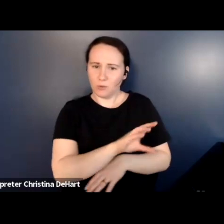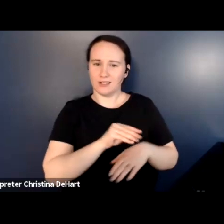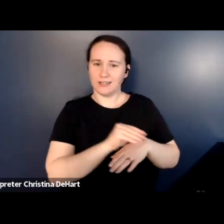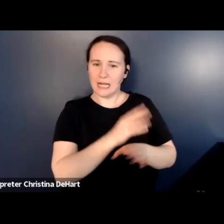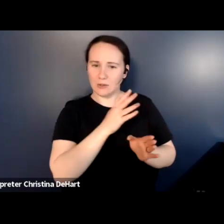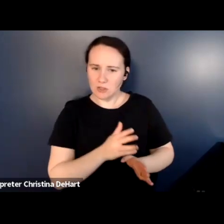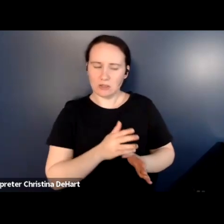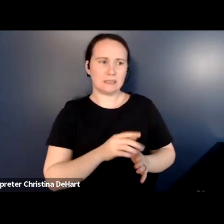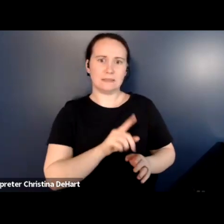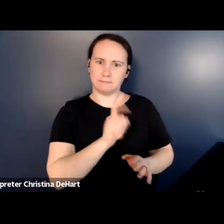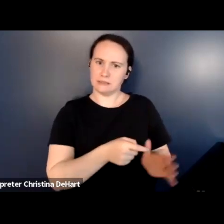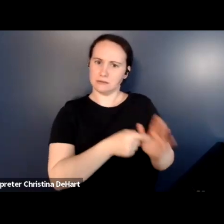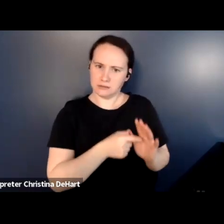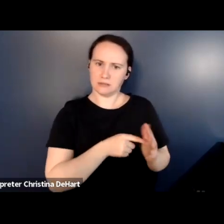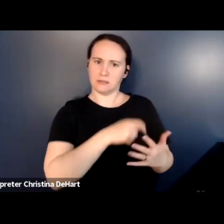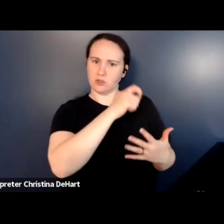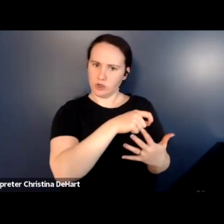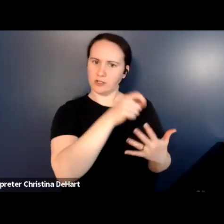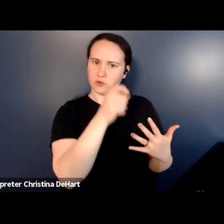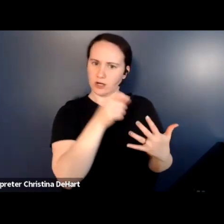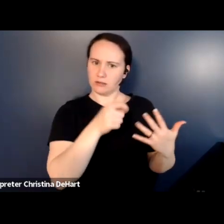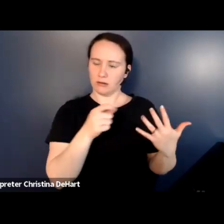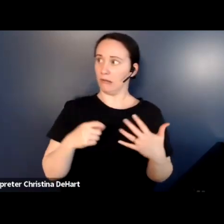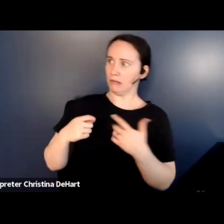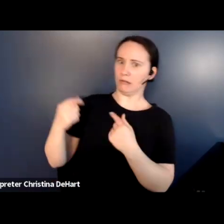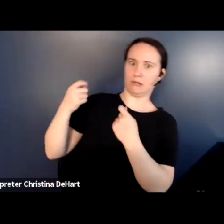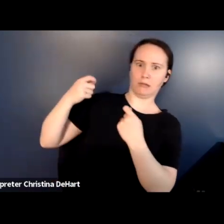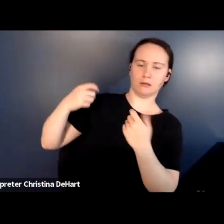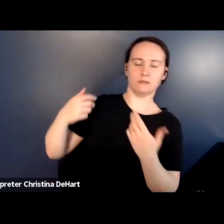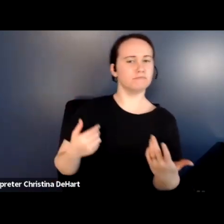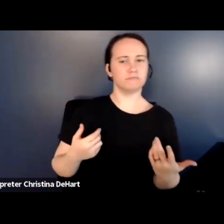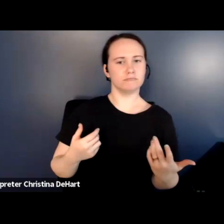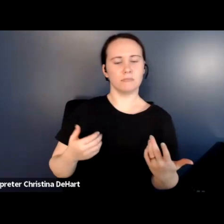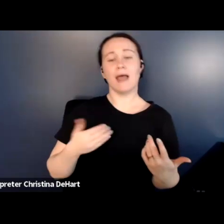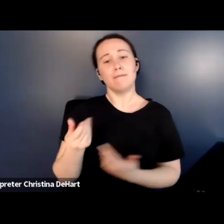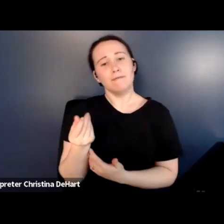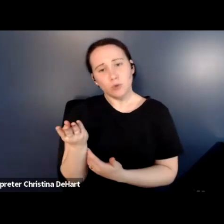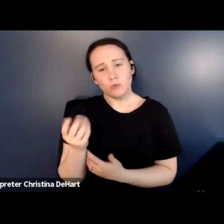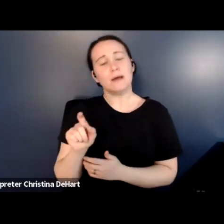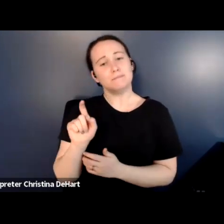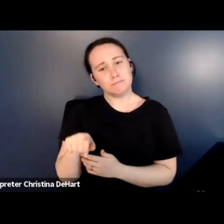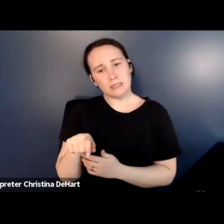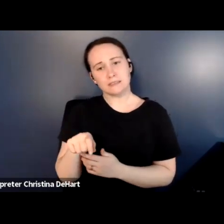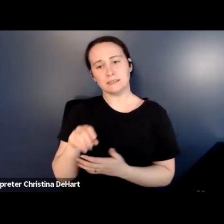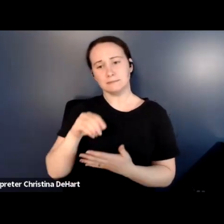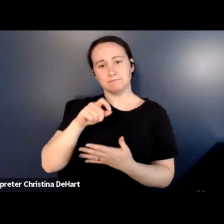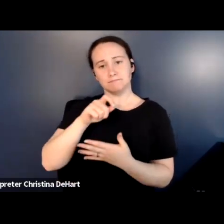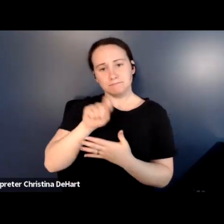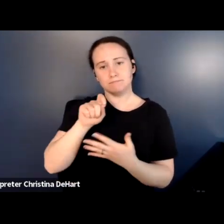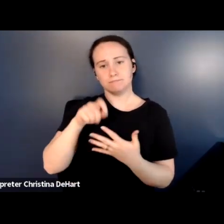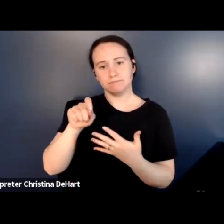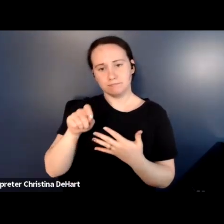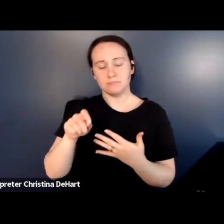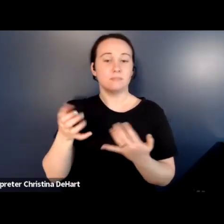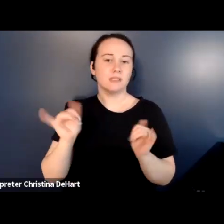fields. There are a few, but we wanted the flexibility there for the counselor to be able to jump